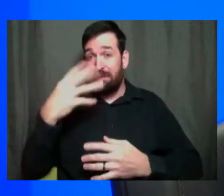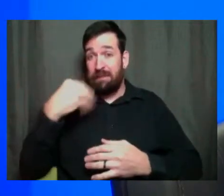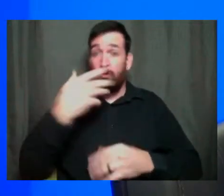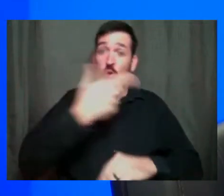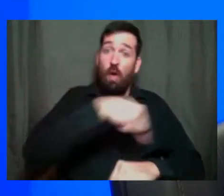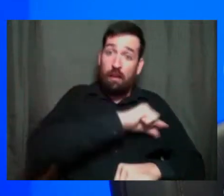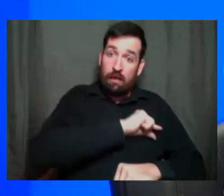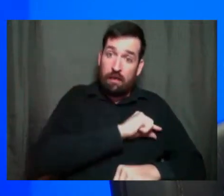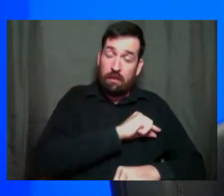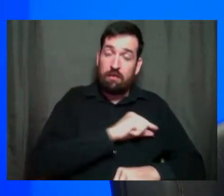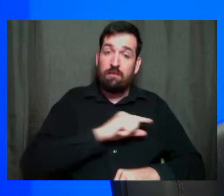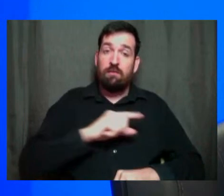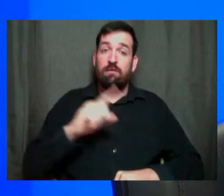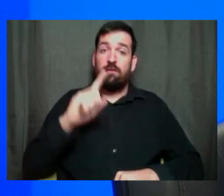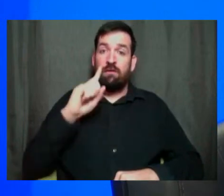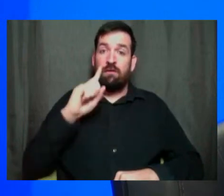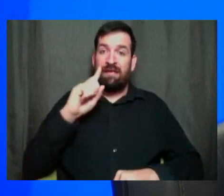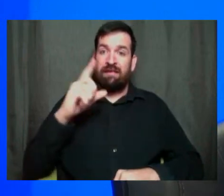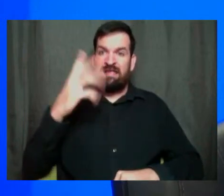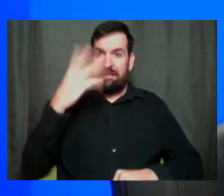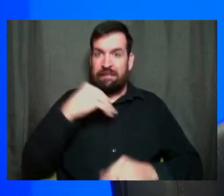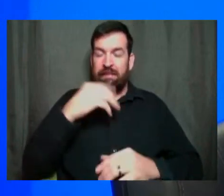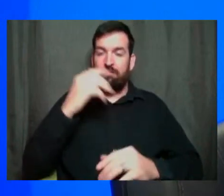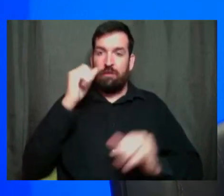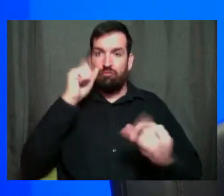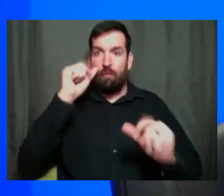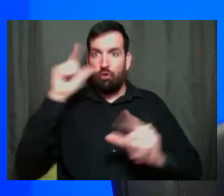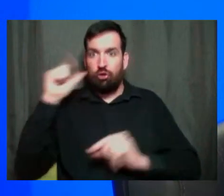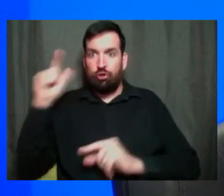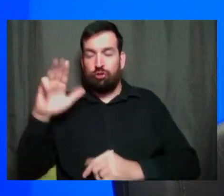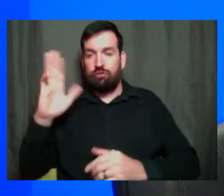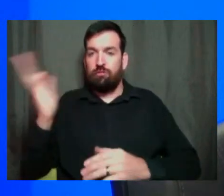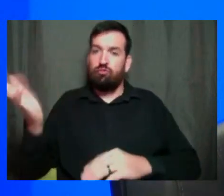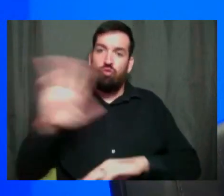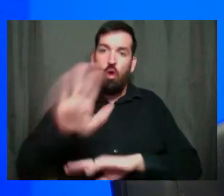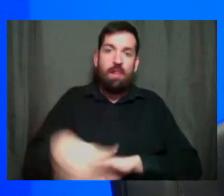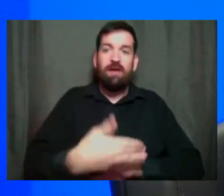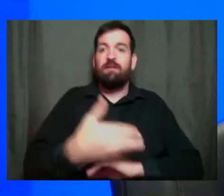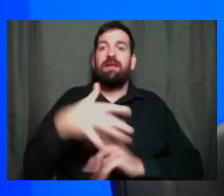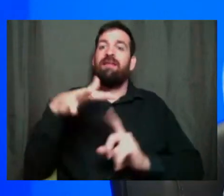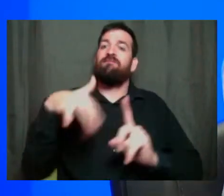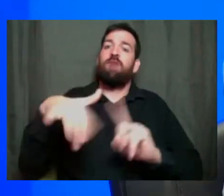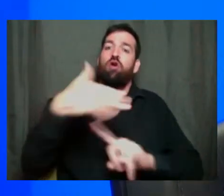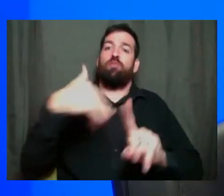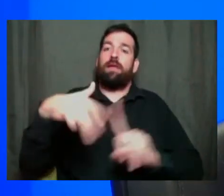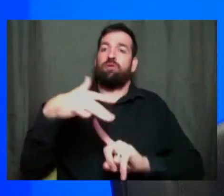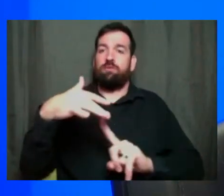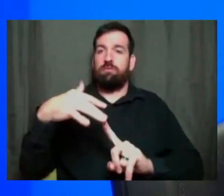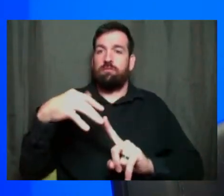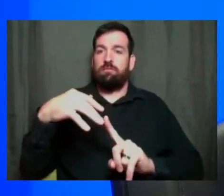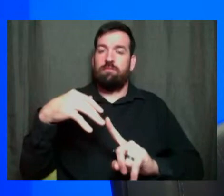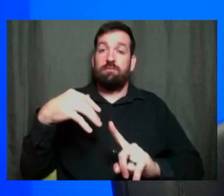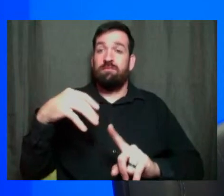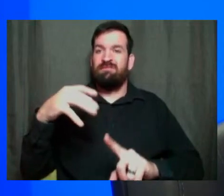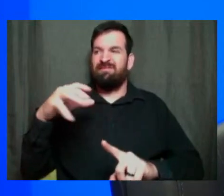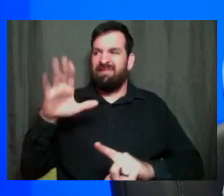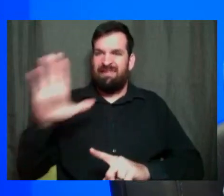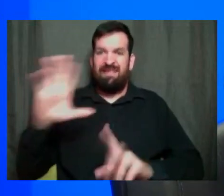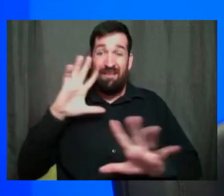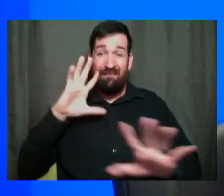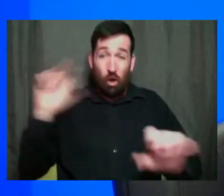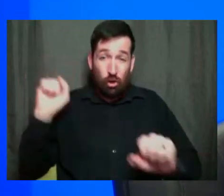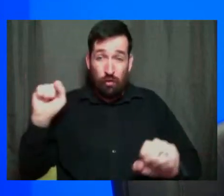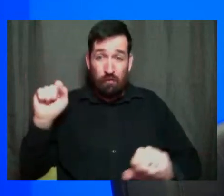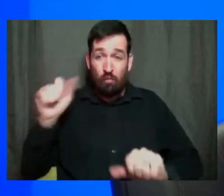about that and the sleep disruptors all night, and we call this environmental sleep disorder, when you have this noise, the decibel level, they will go and measure